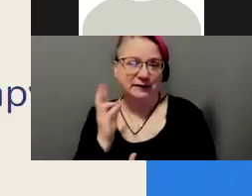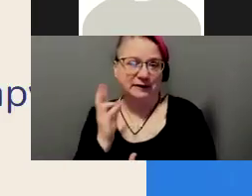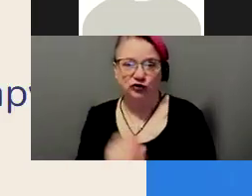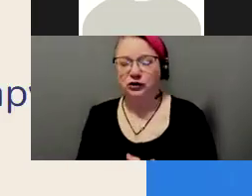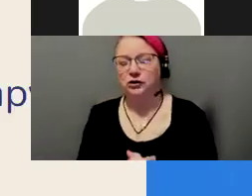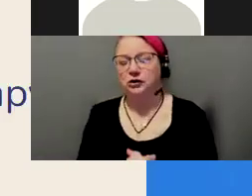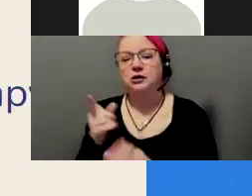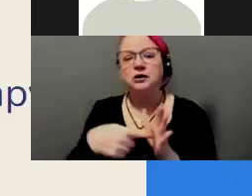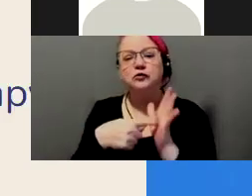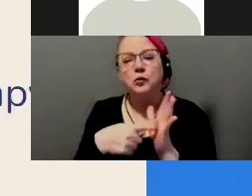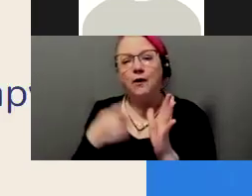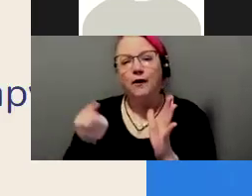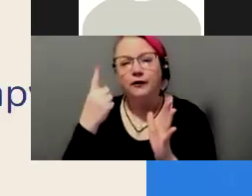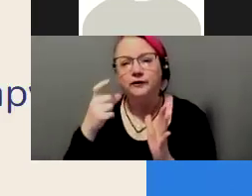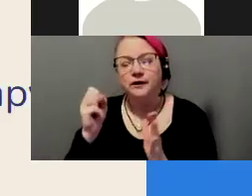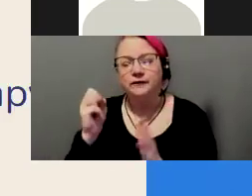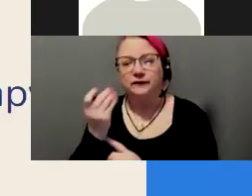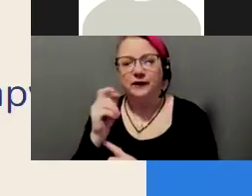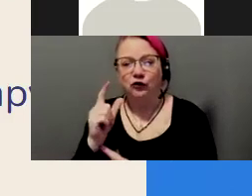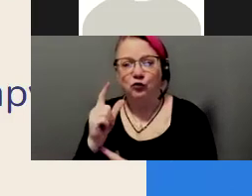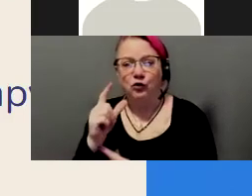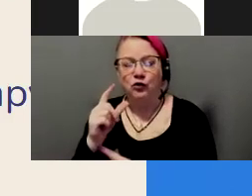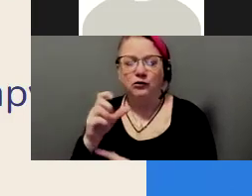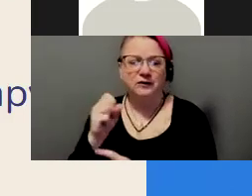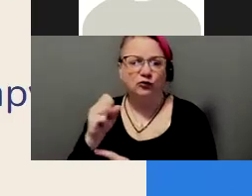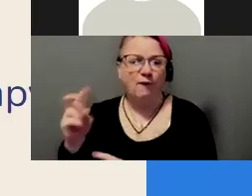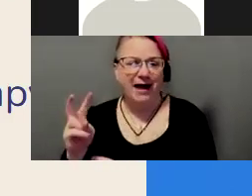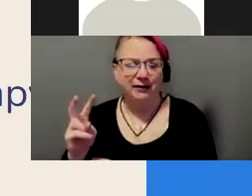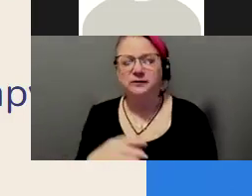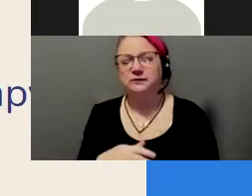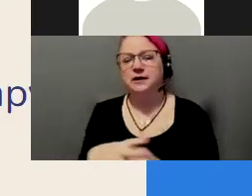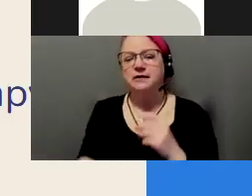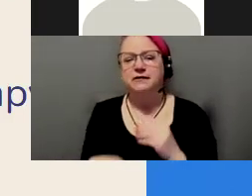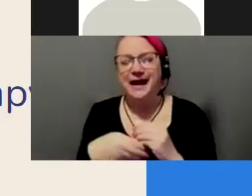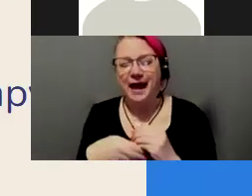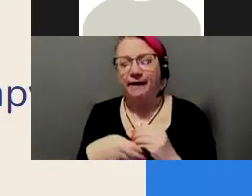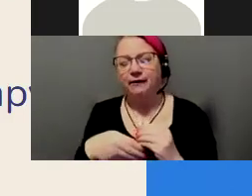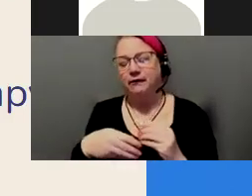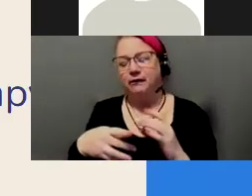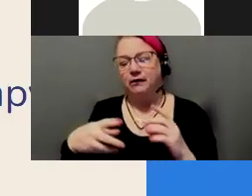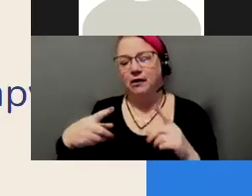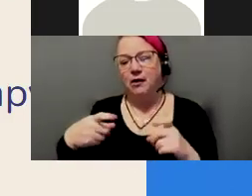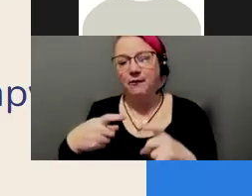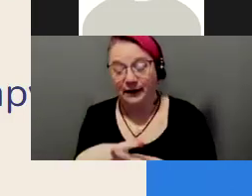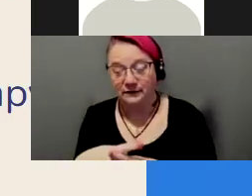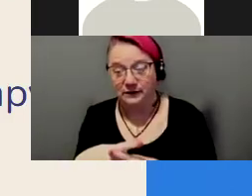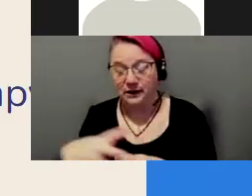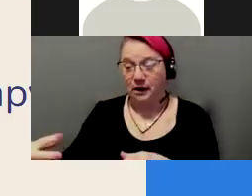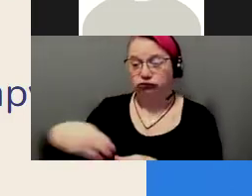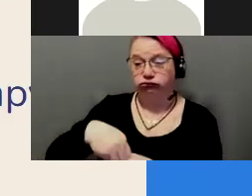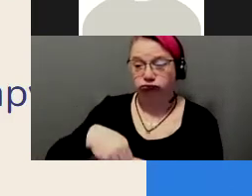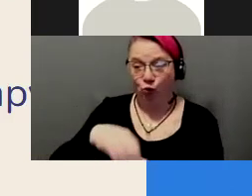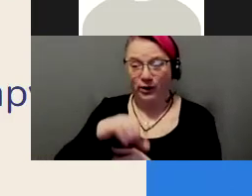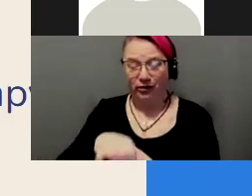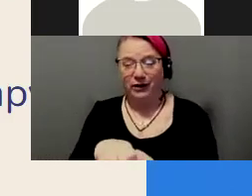This requires an understanding of sexual violence, of the added complexities that technology bring into that, and in